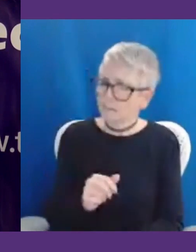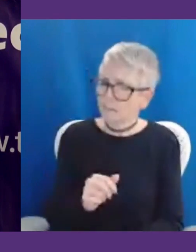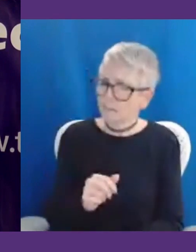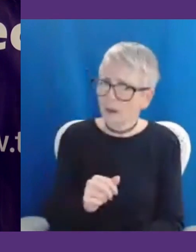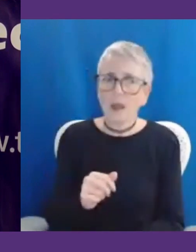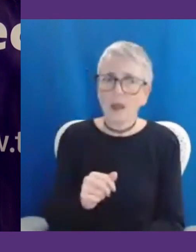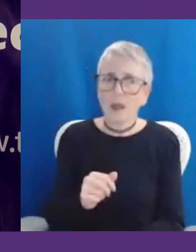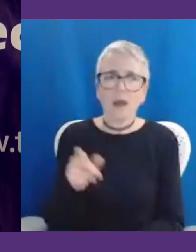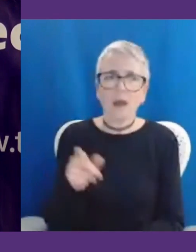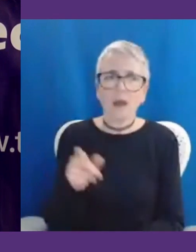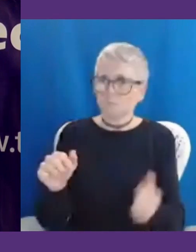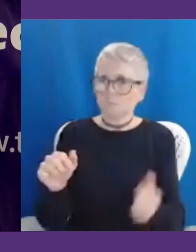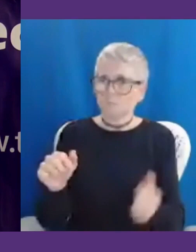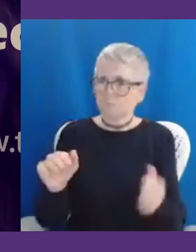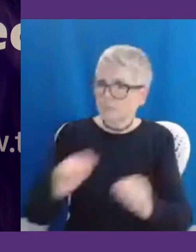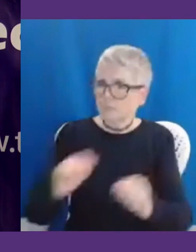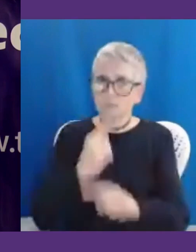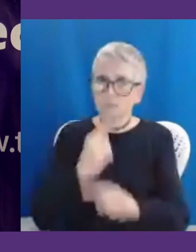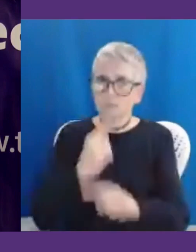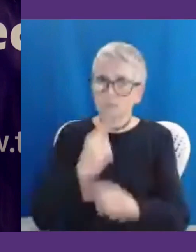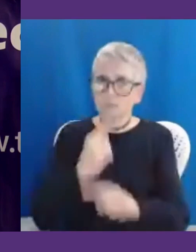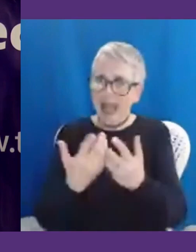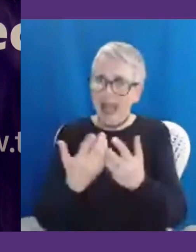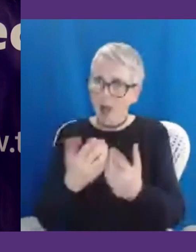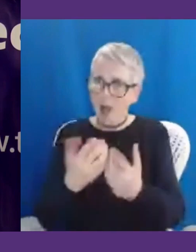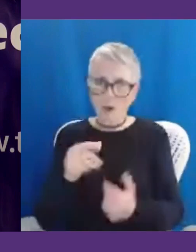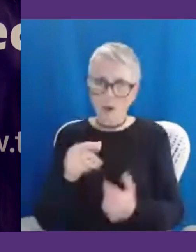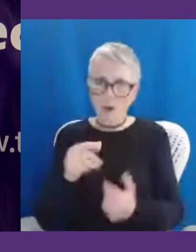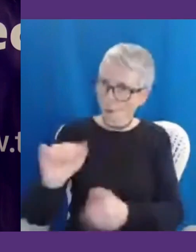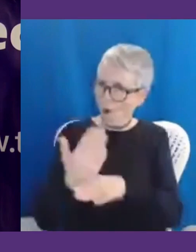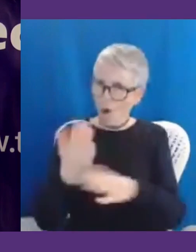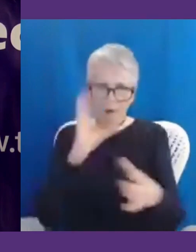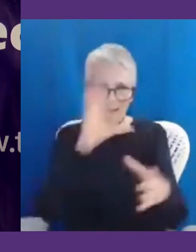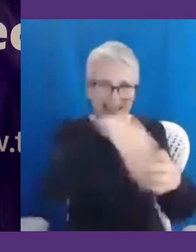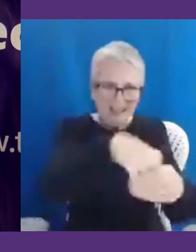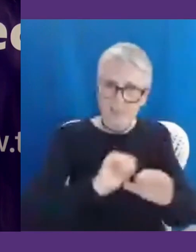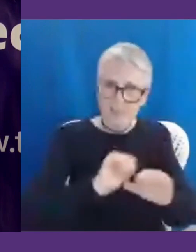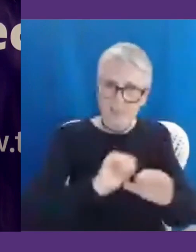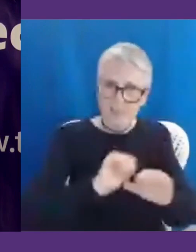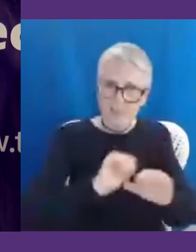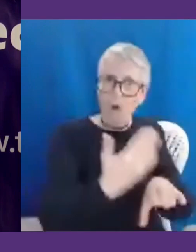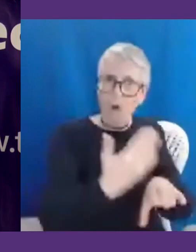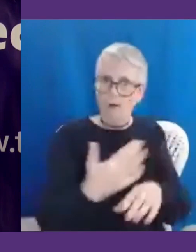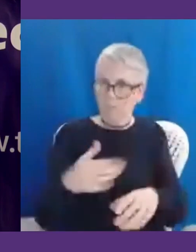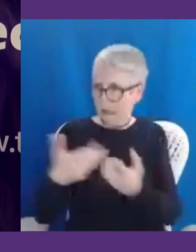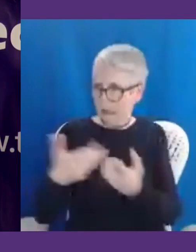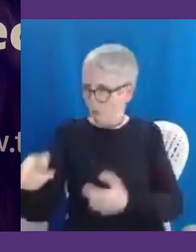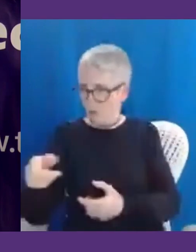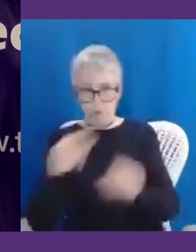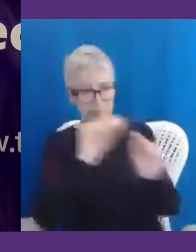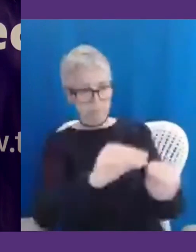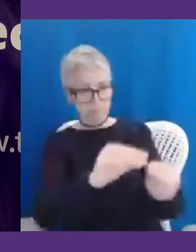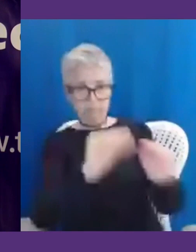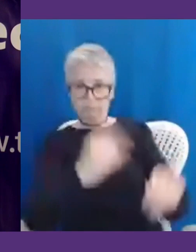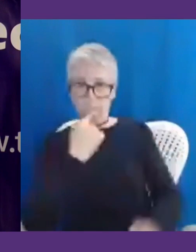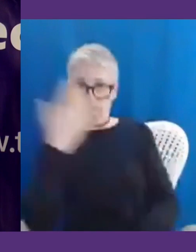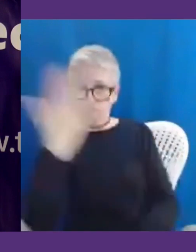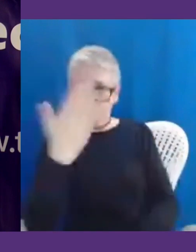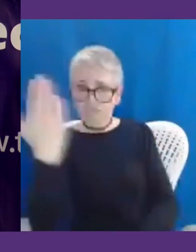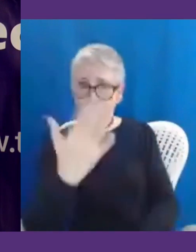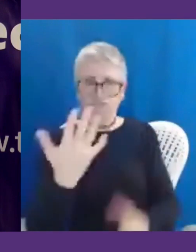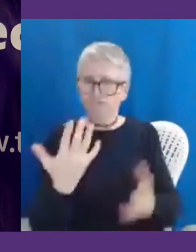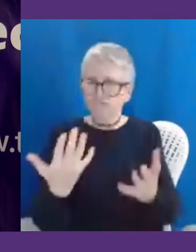you do workshops? How do they come across this? It's one of those things that you might imagine where people,